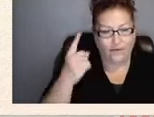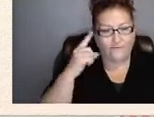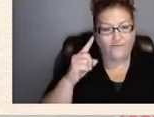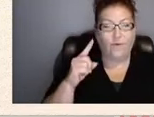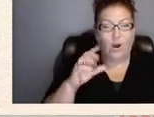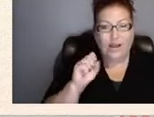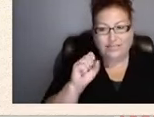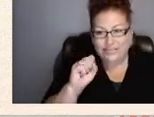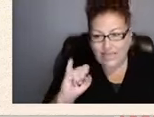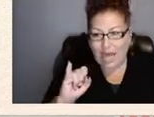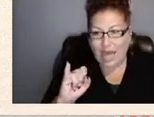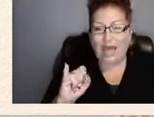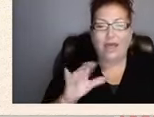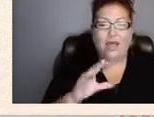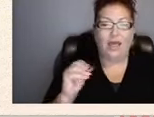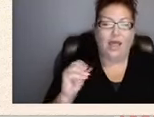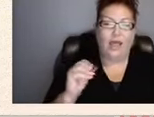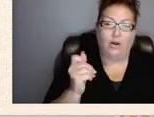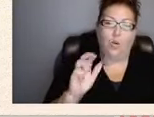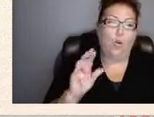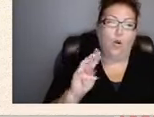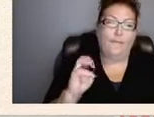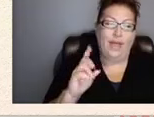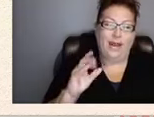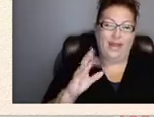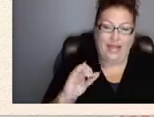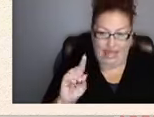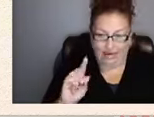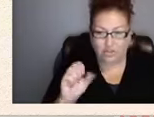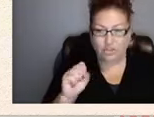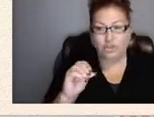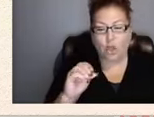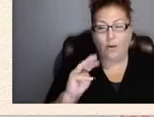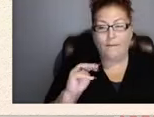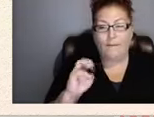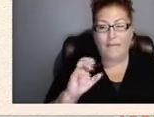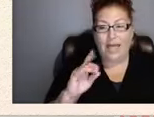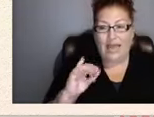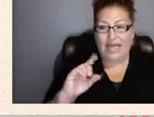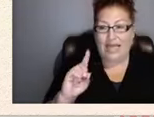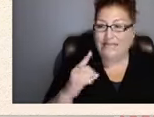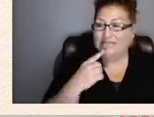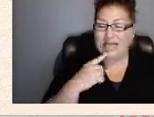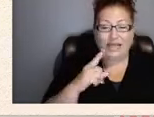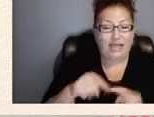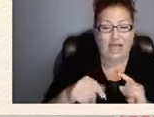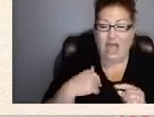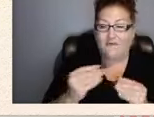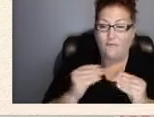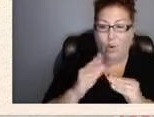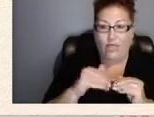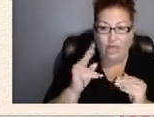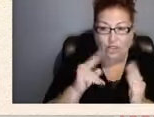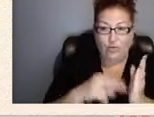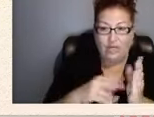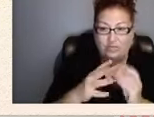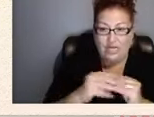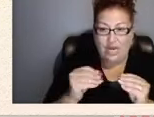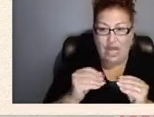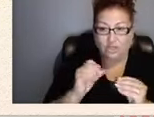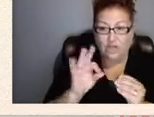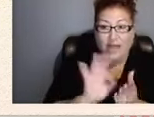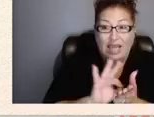and or Medicaid. So Medicaid says we can't have more than $2,000 of countable assets and